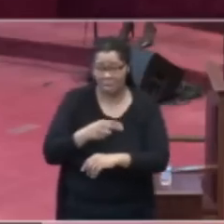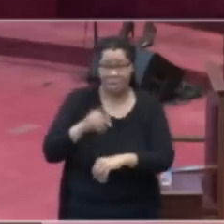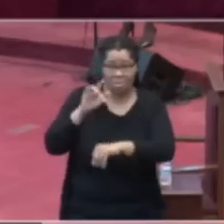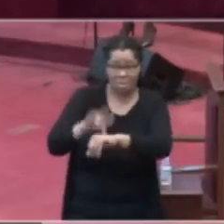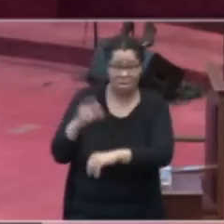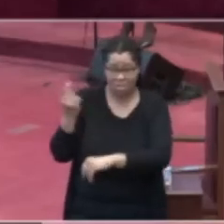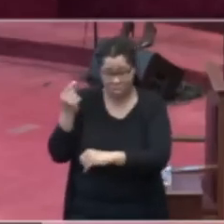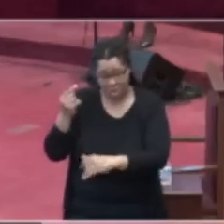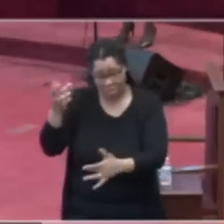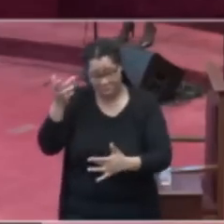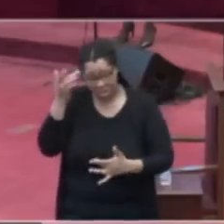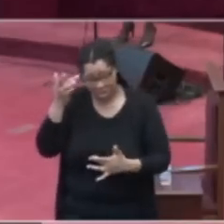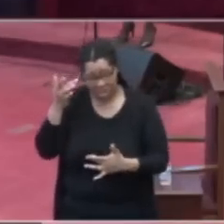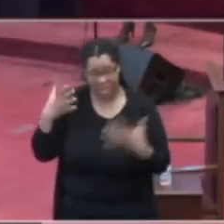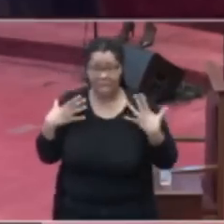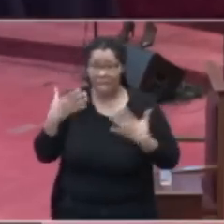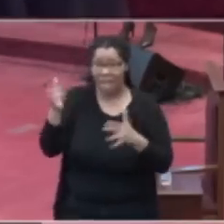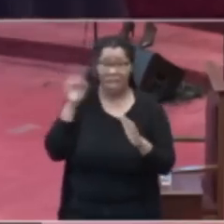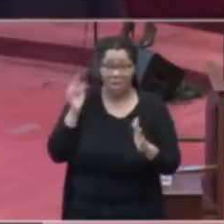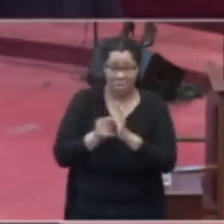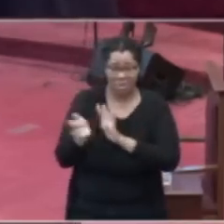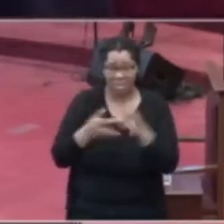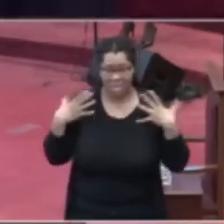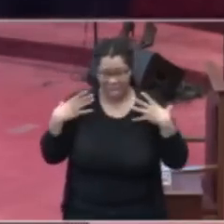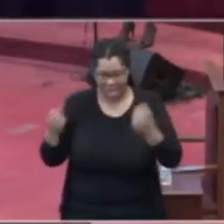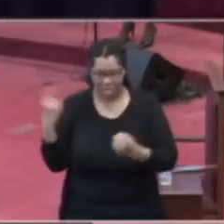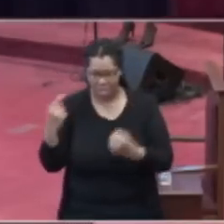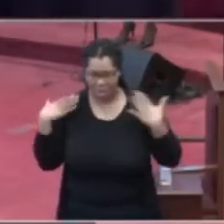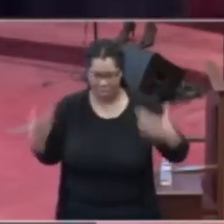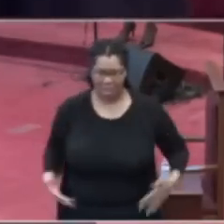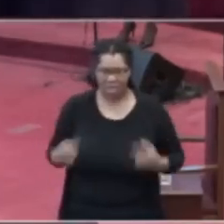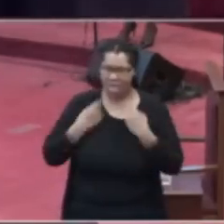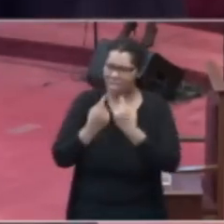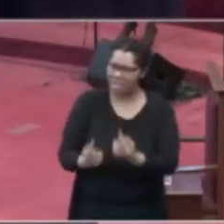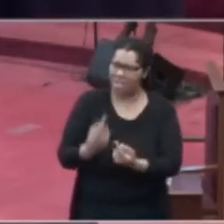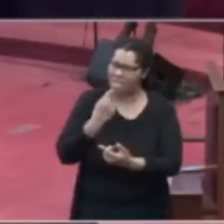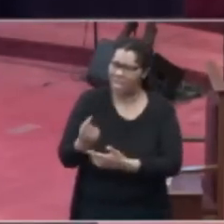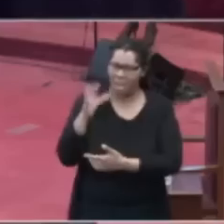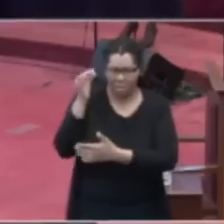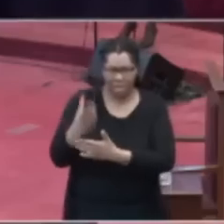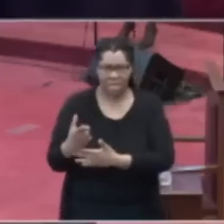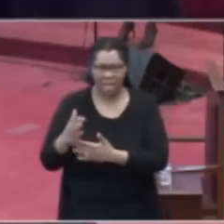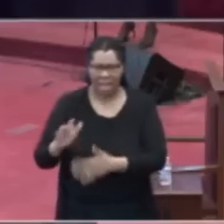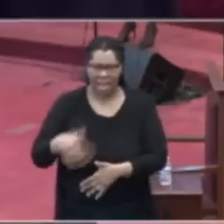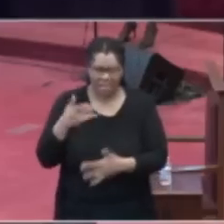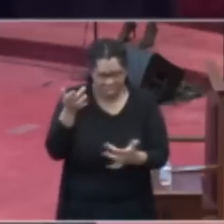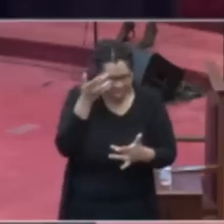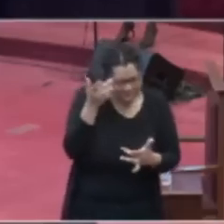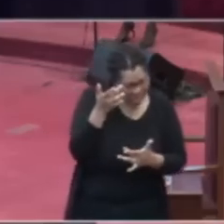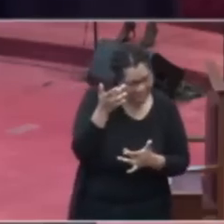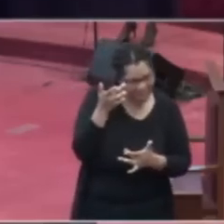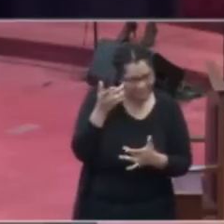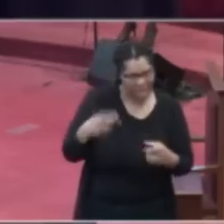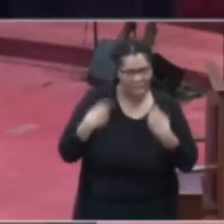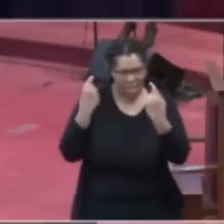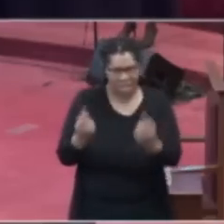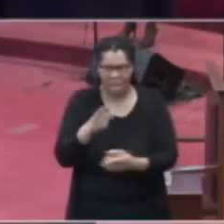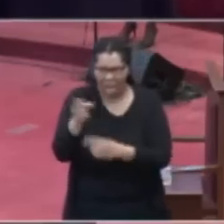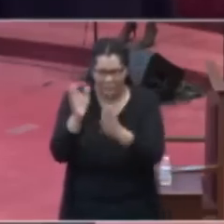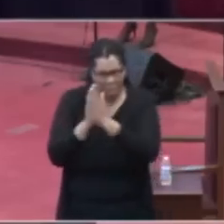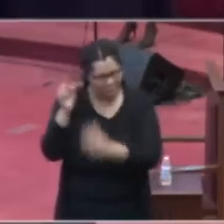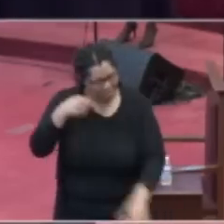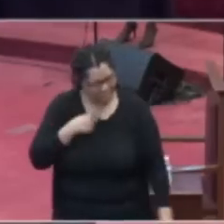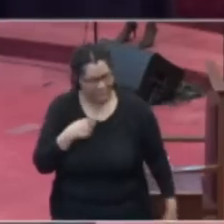watched him heal somebody's body until they said, Pastor, I was feeling sick until you prayed for